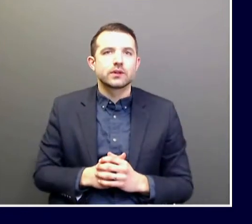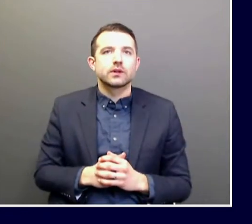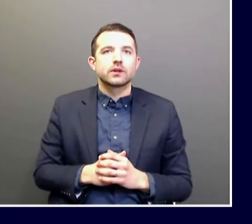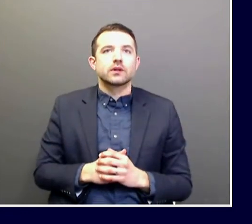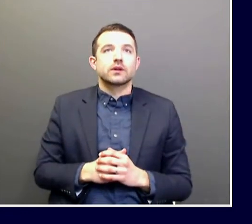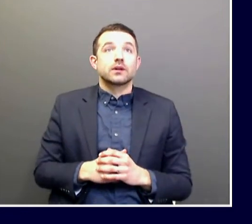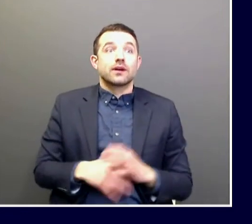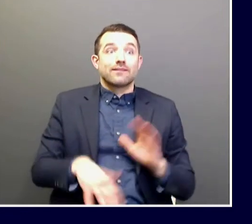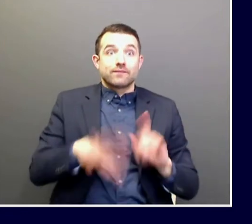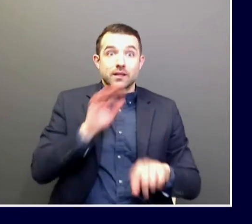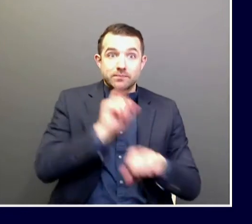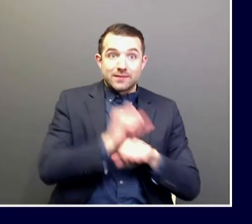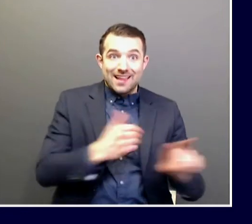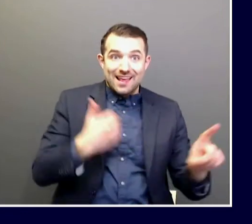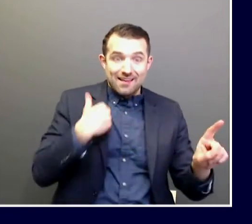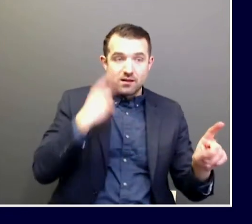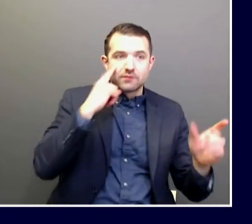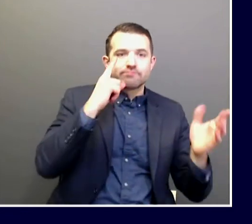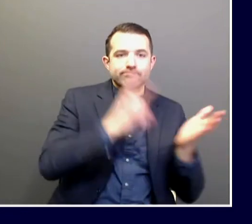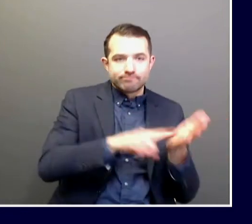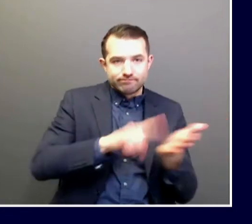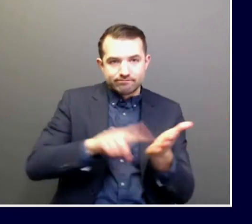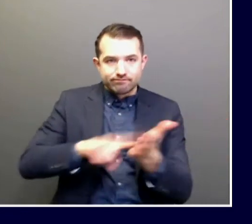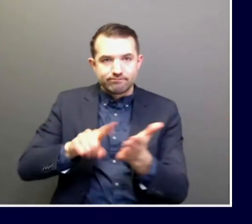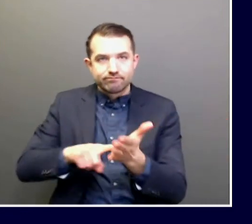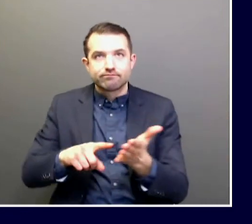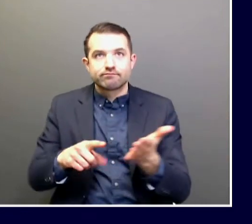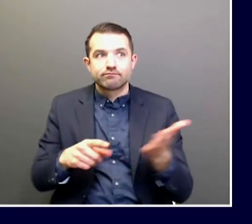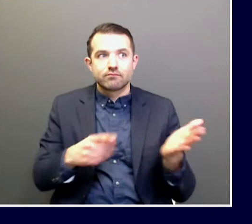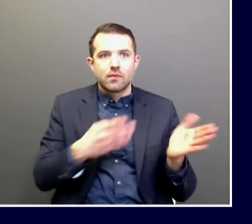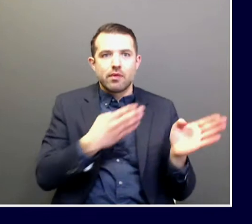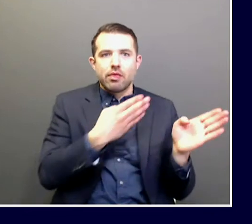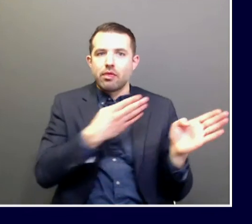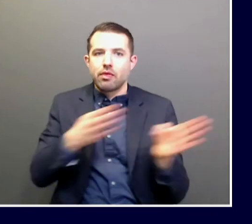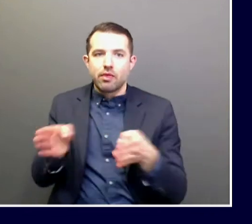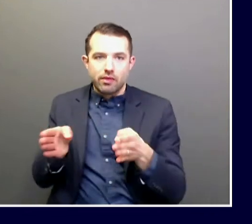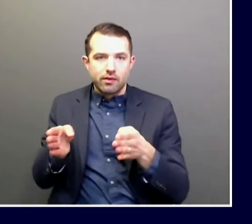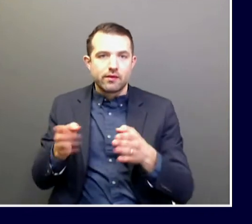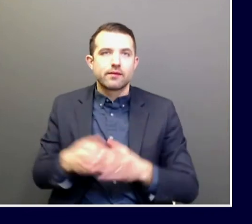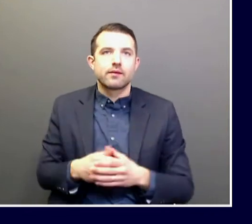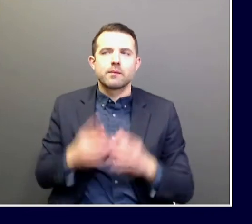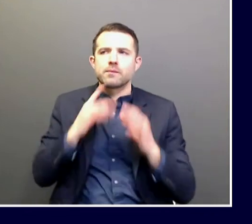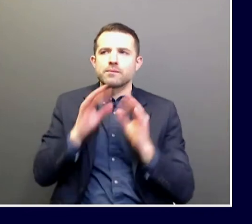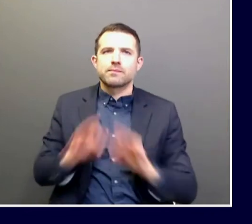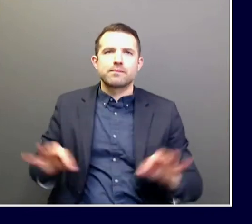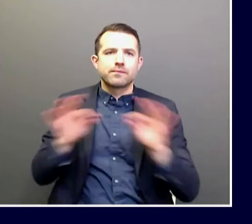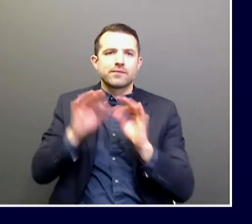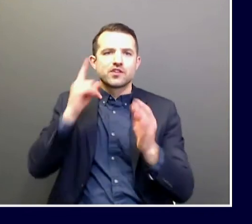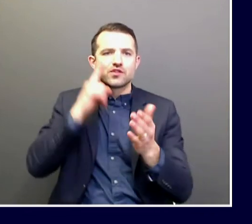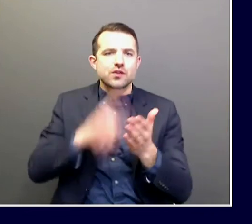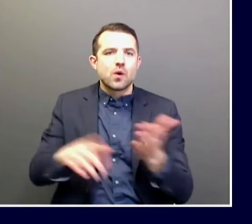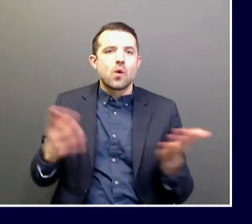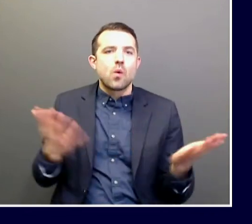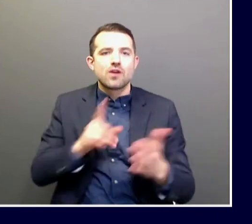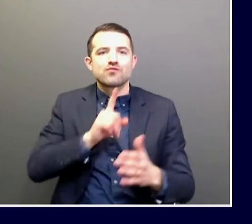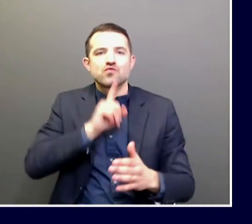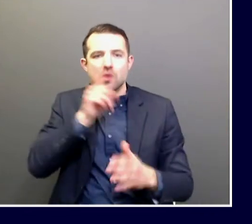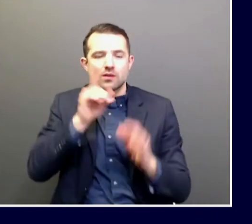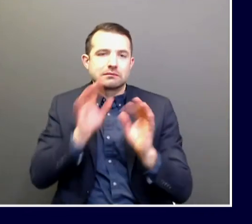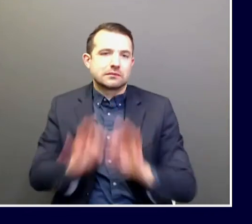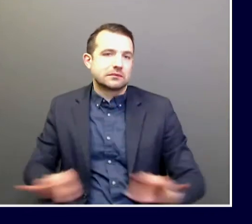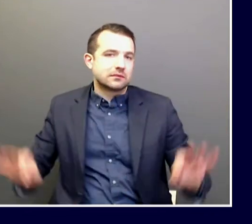context about the metrics that matter at this point in the pandemic. As we talked about last